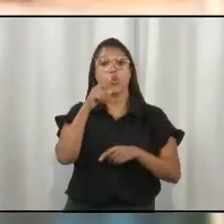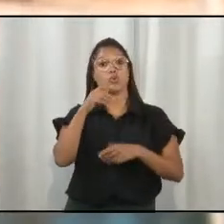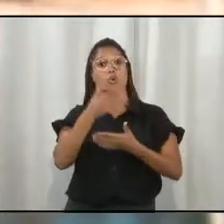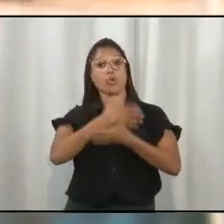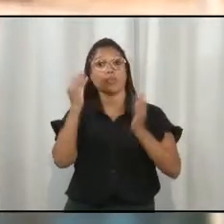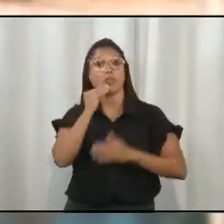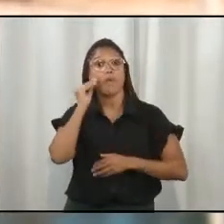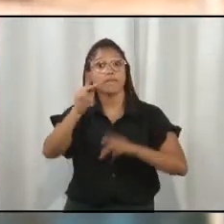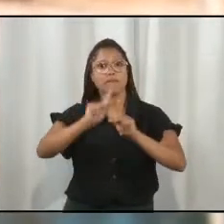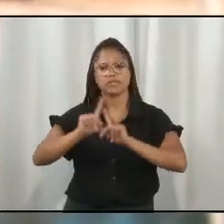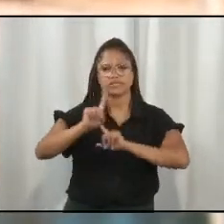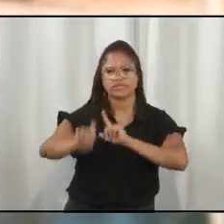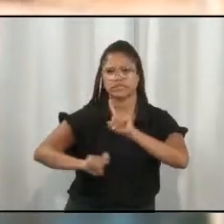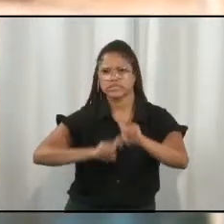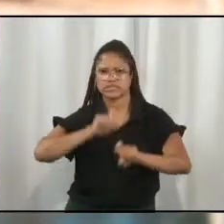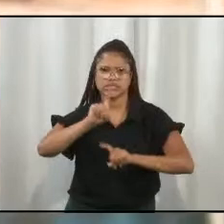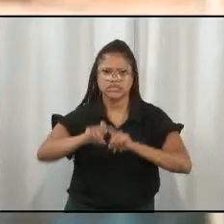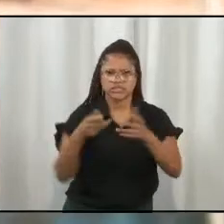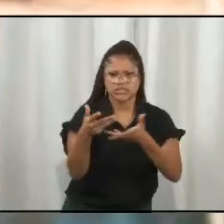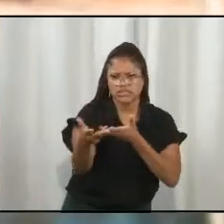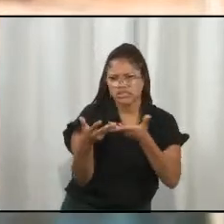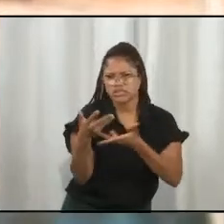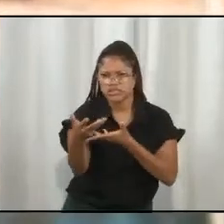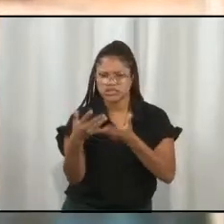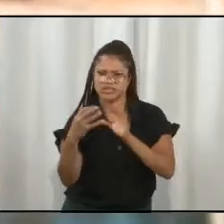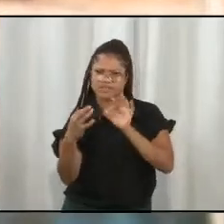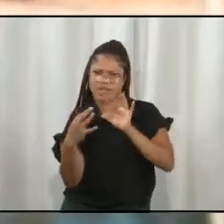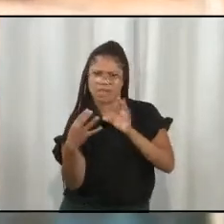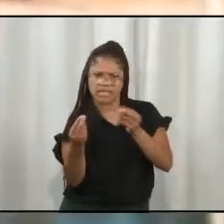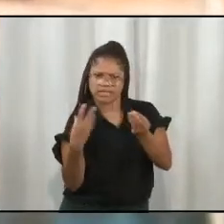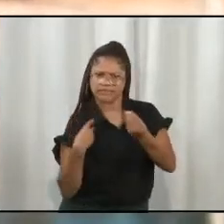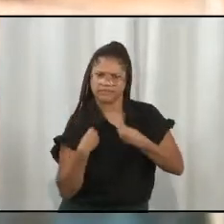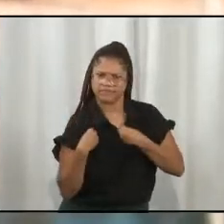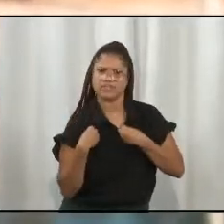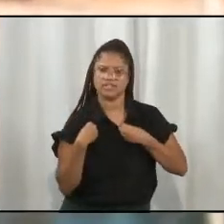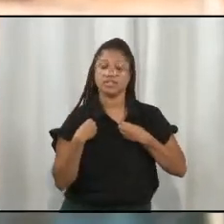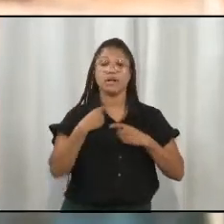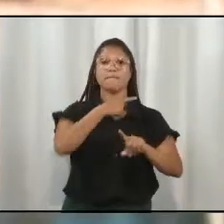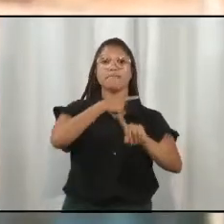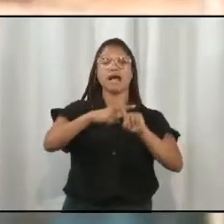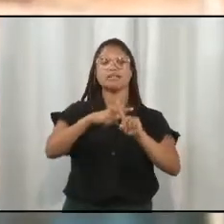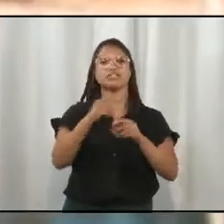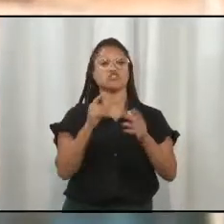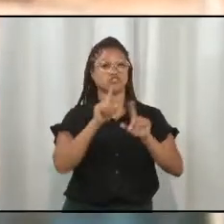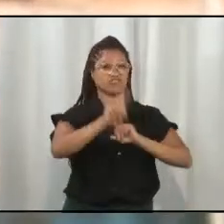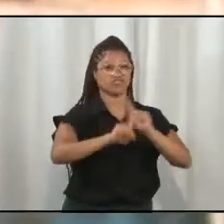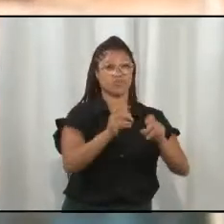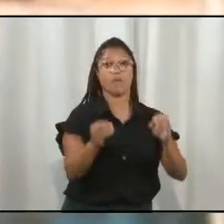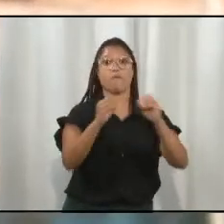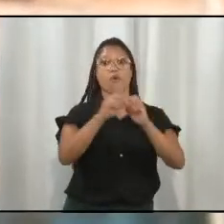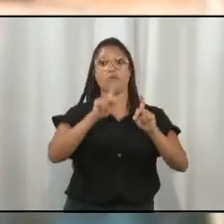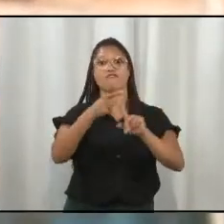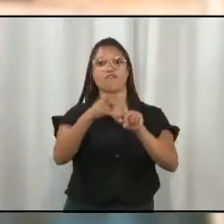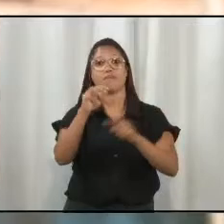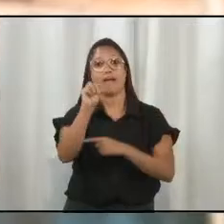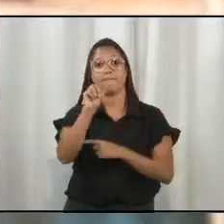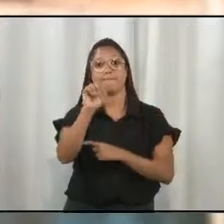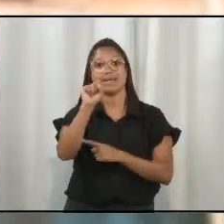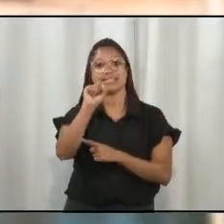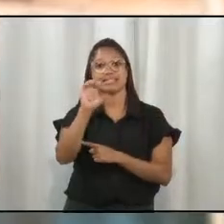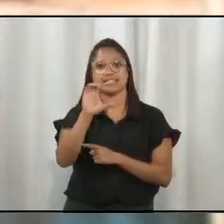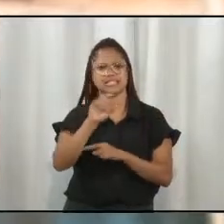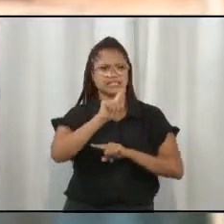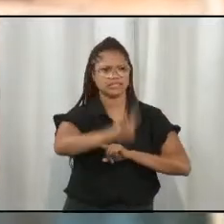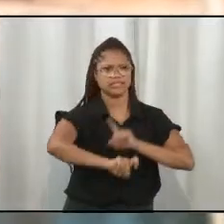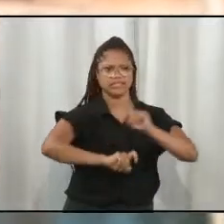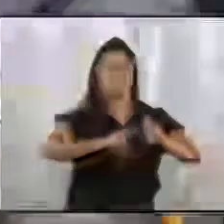we also surveyed about over 100 people at the MSC, really trying to get the input from those who would be most impacted